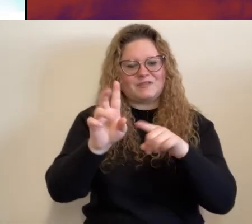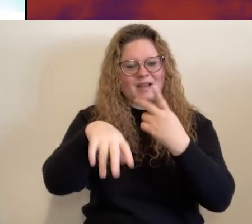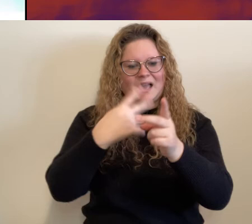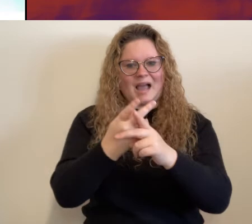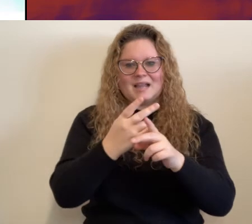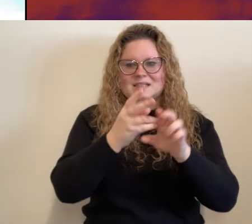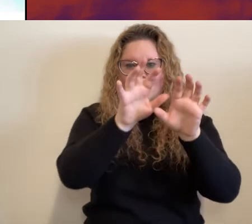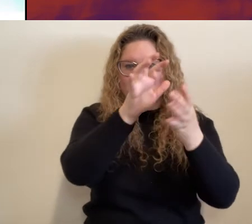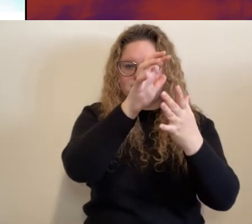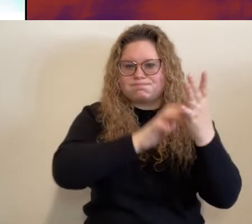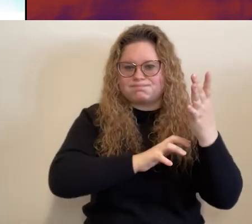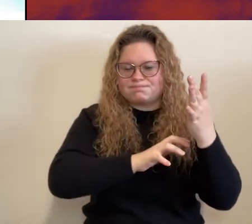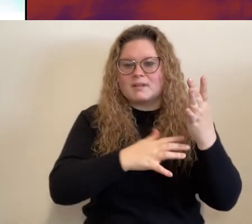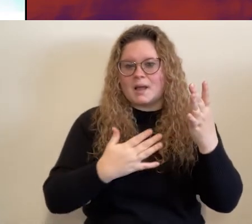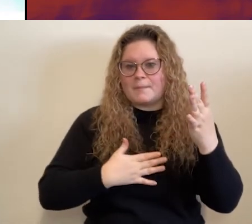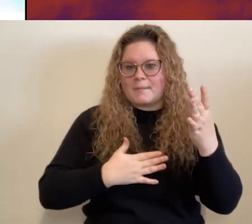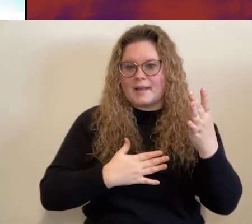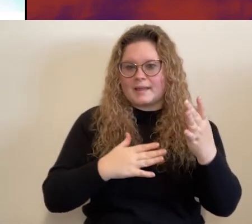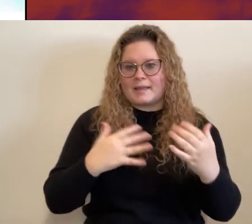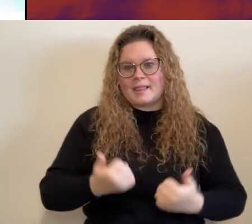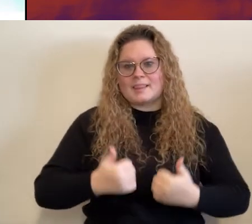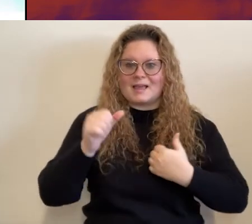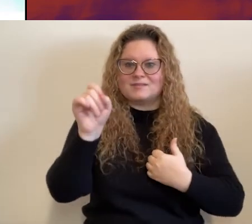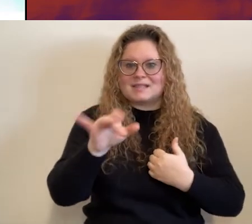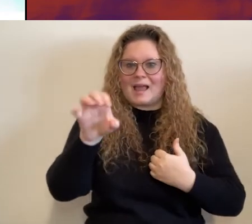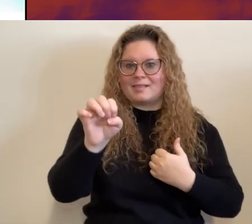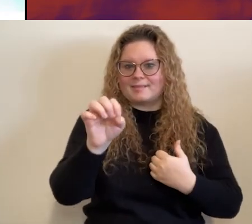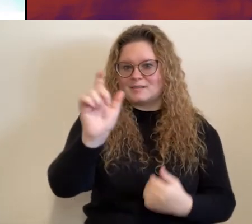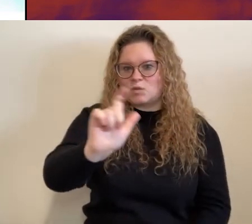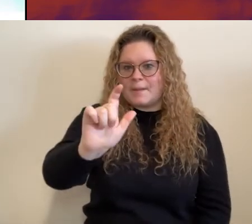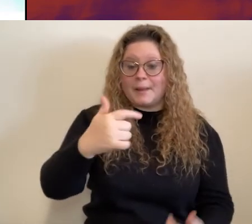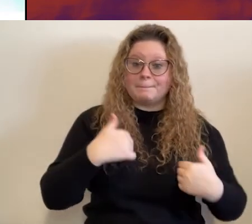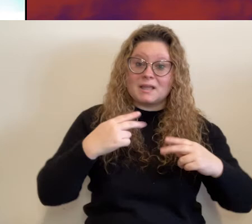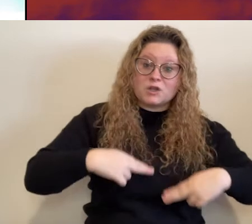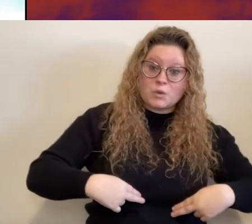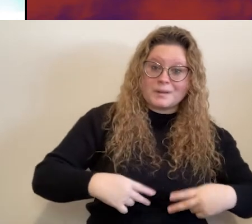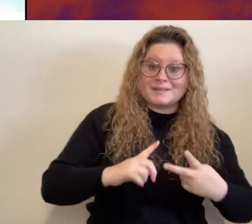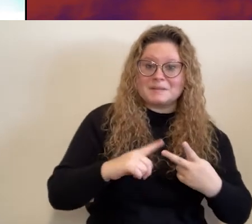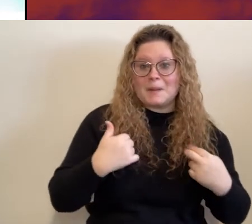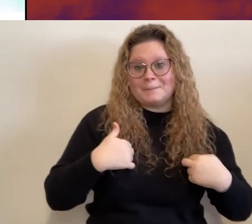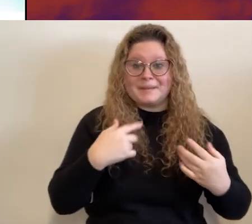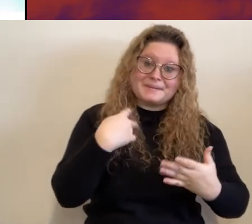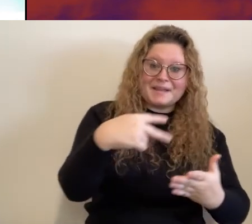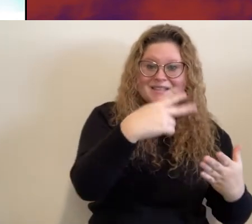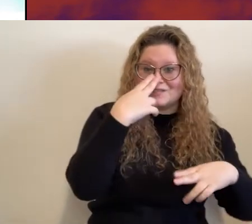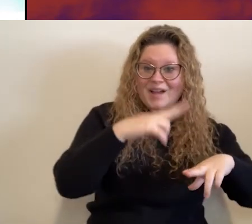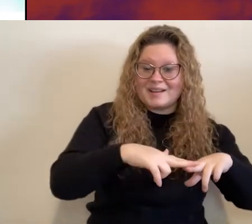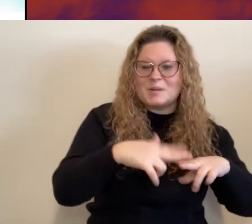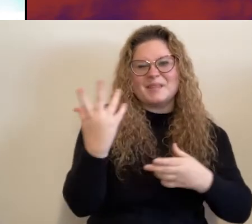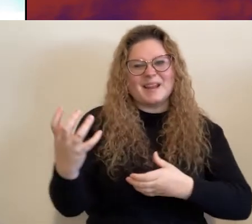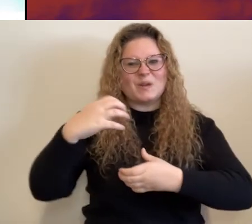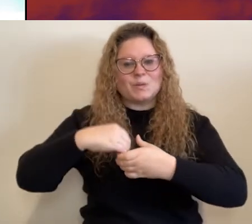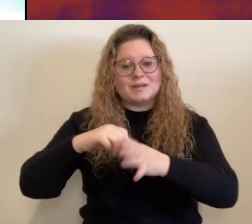my lifestyle Instagram of like me being as a human, me dancing around, but then also including symbols and